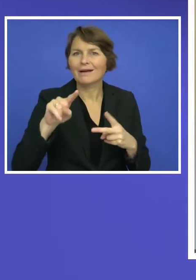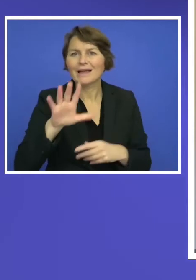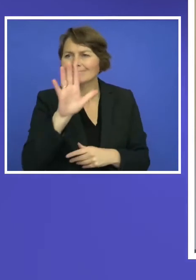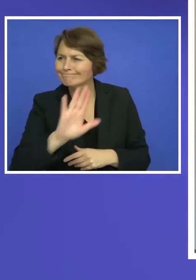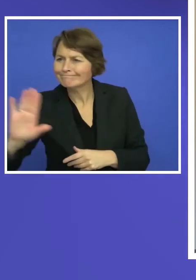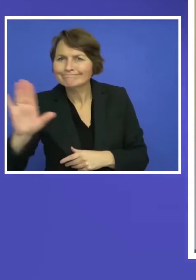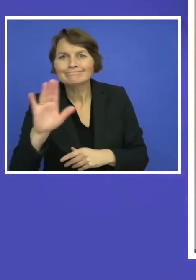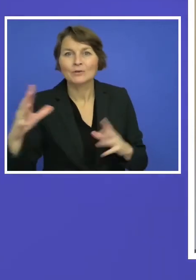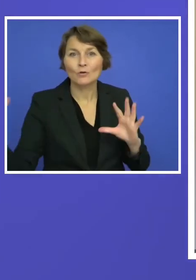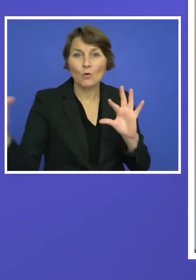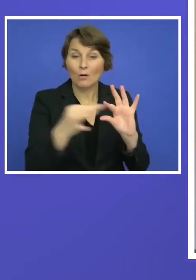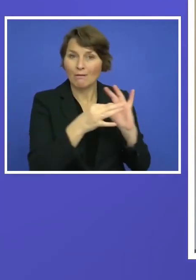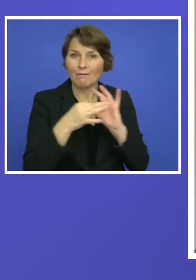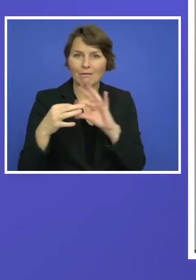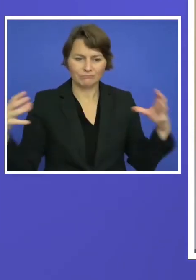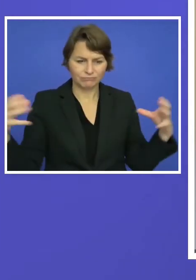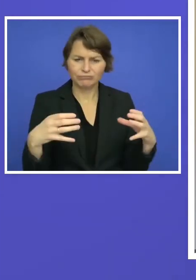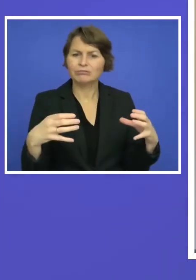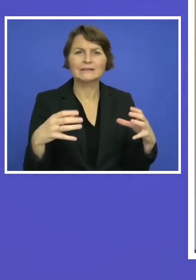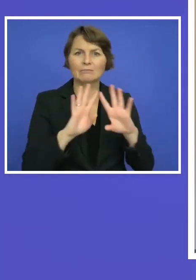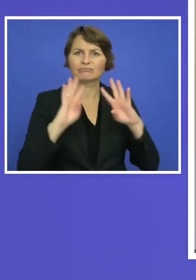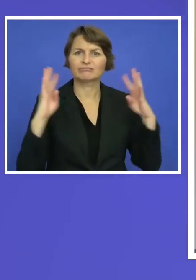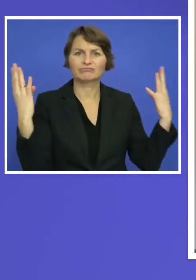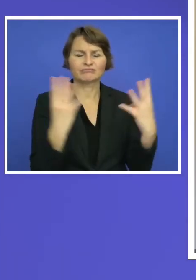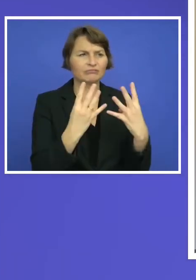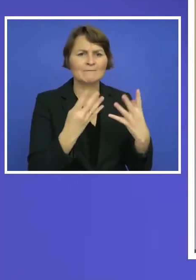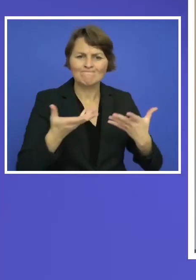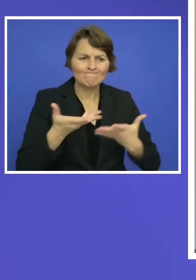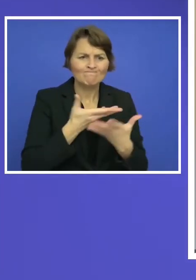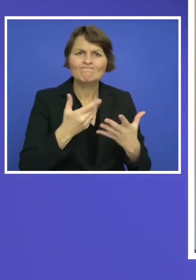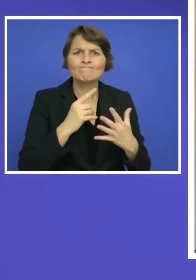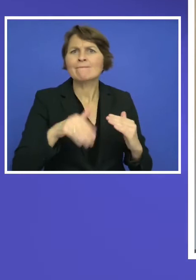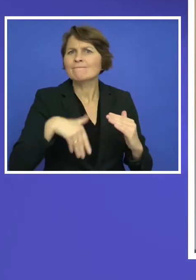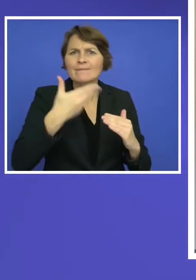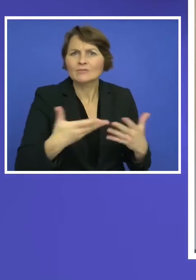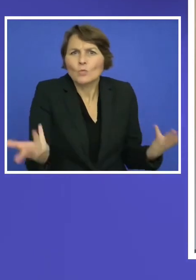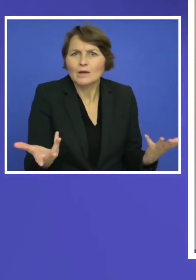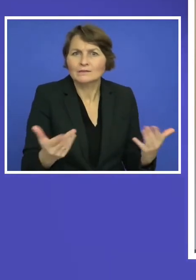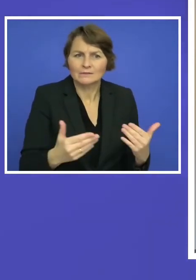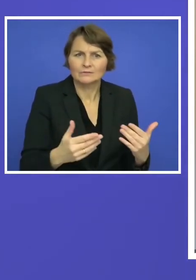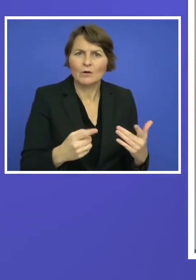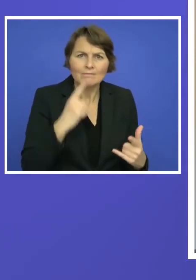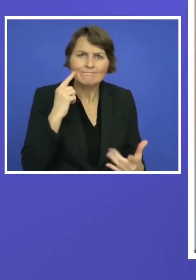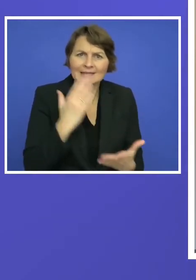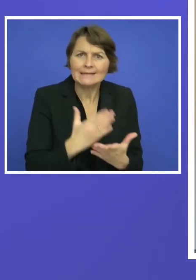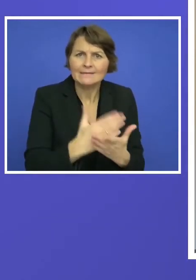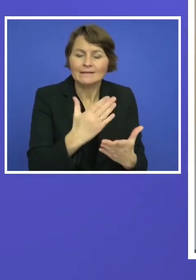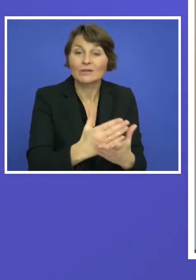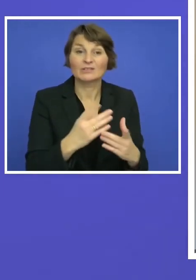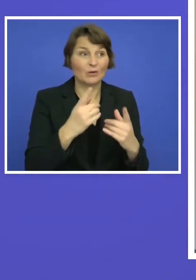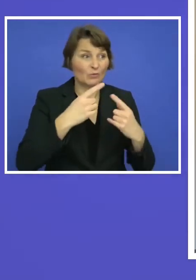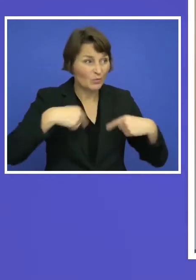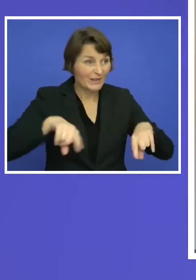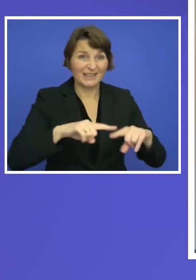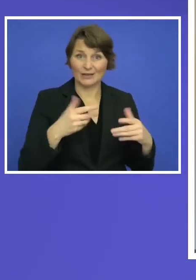next. And all this, what we are doing here with this high-level conference dates back to a ministerial conference in